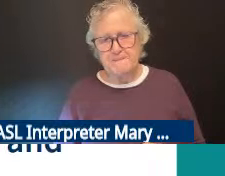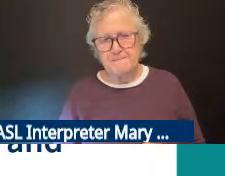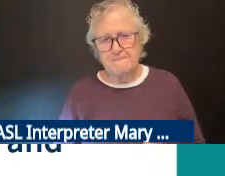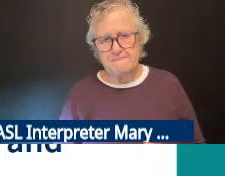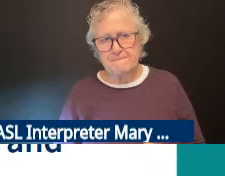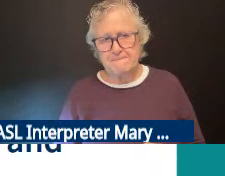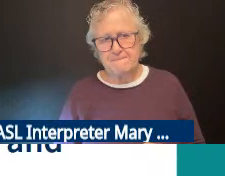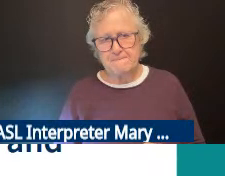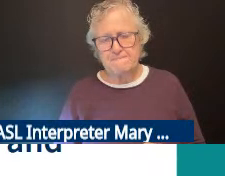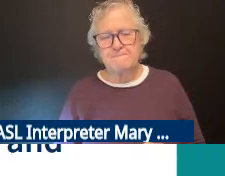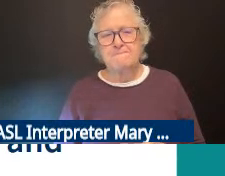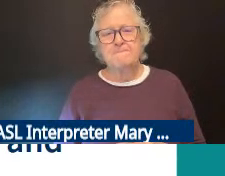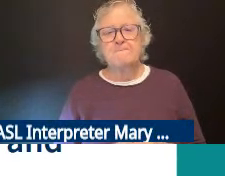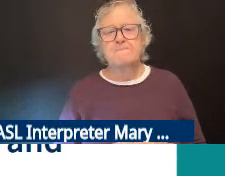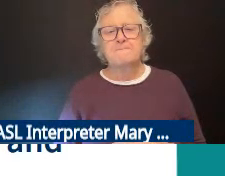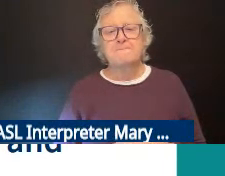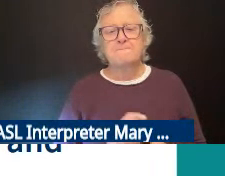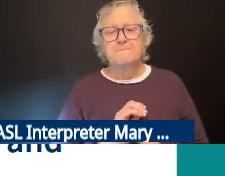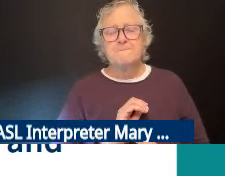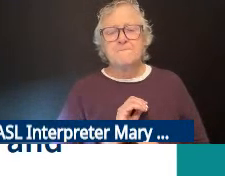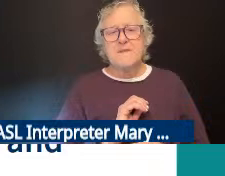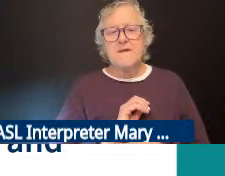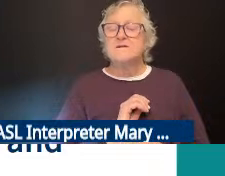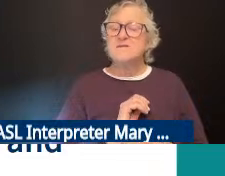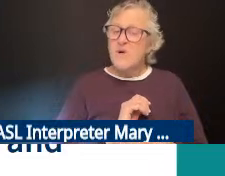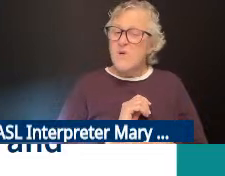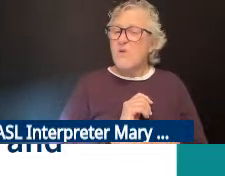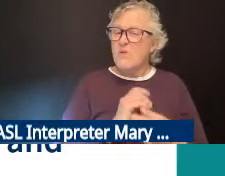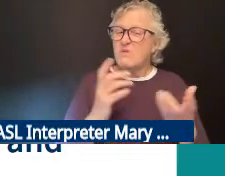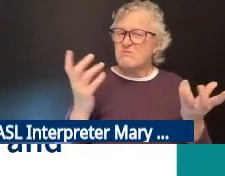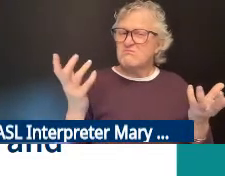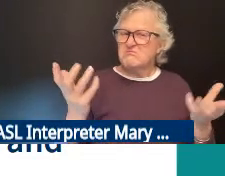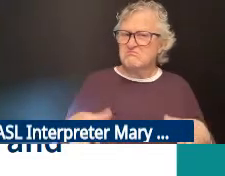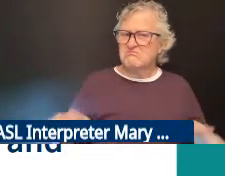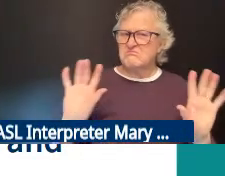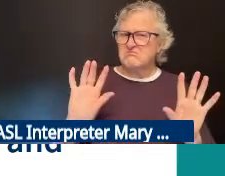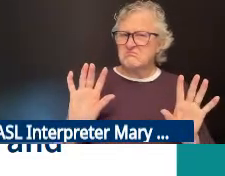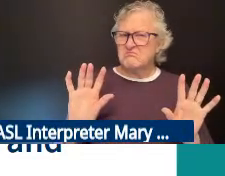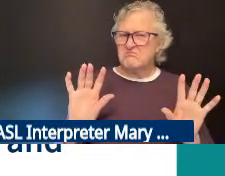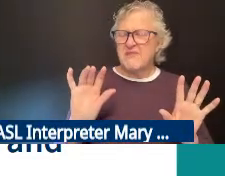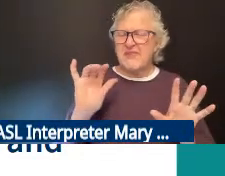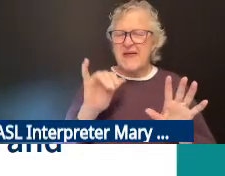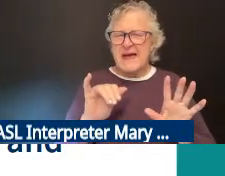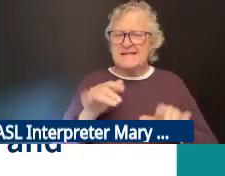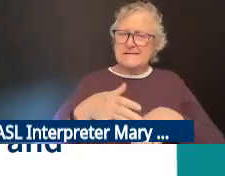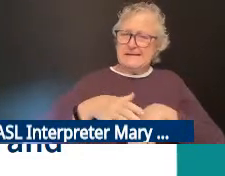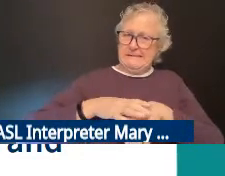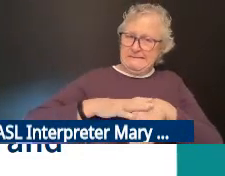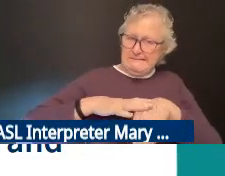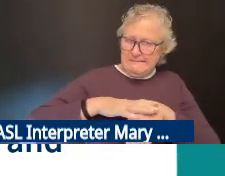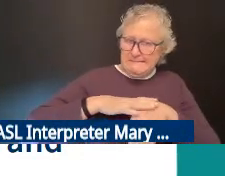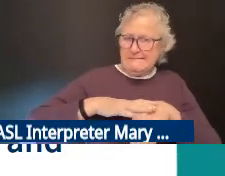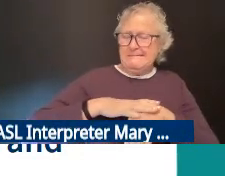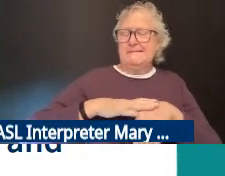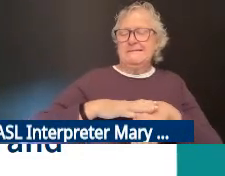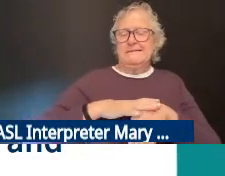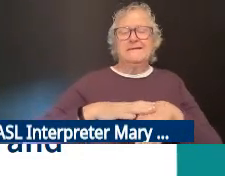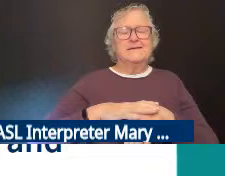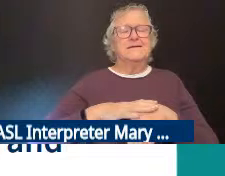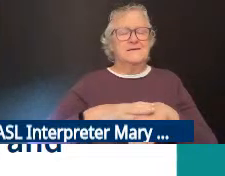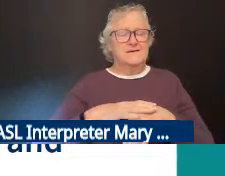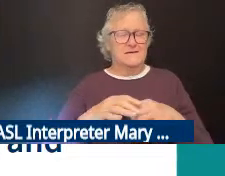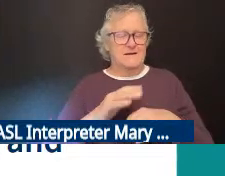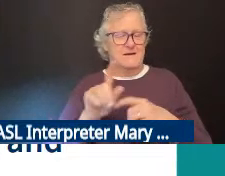And so that's kind of the light dive into the different themes that we heard within those